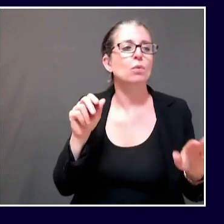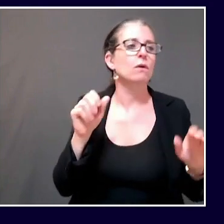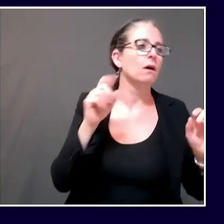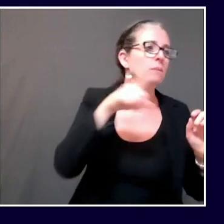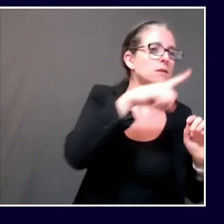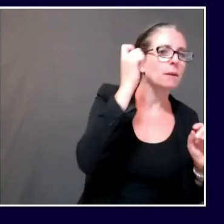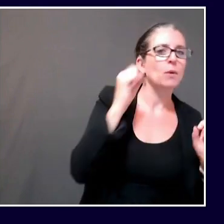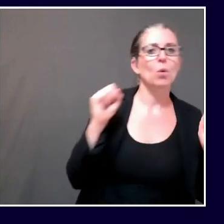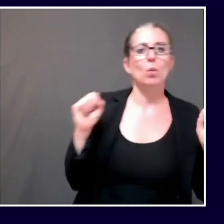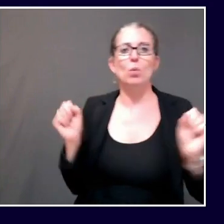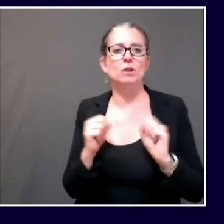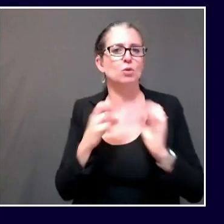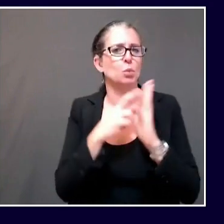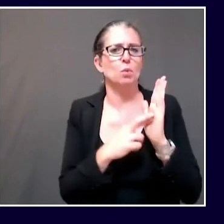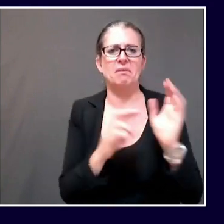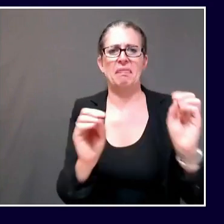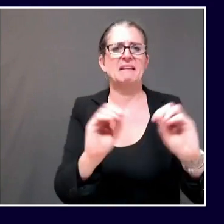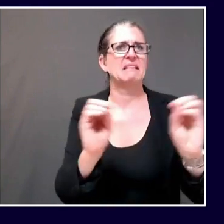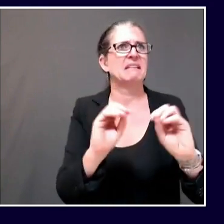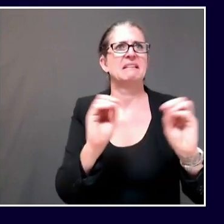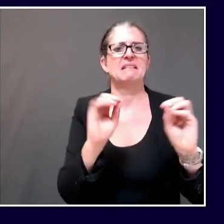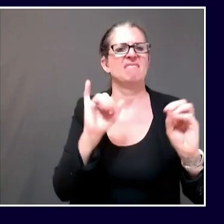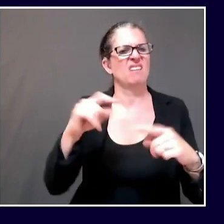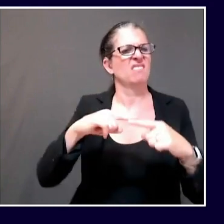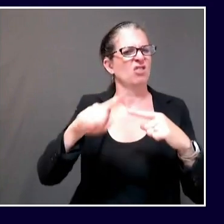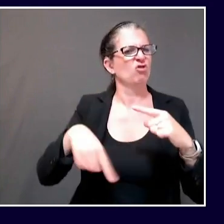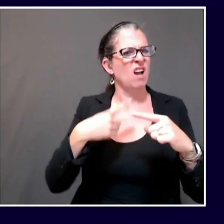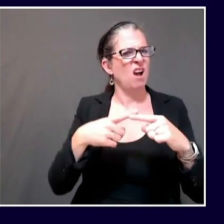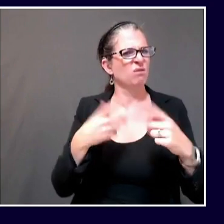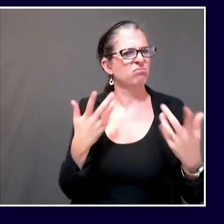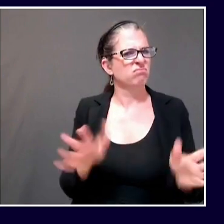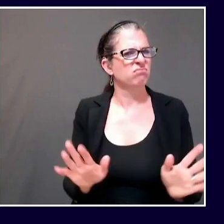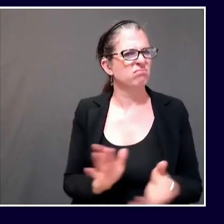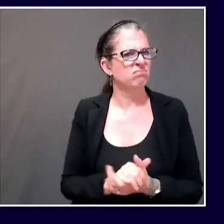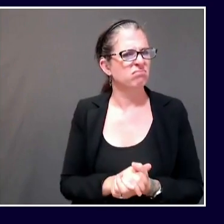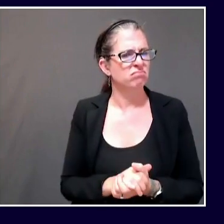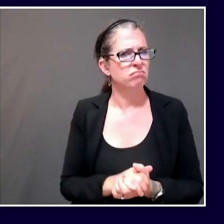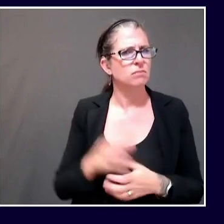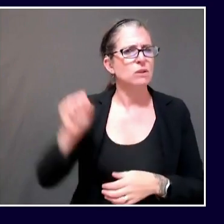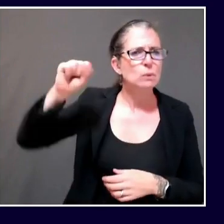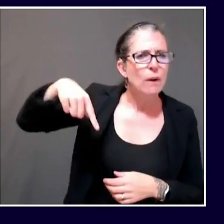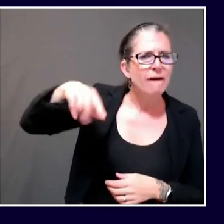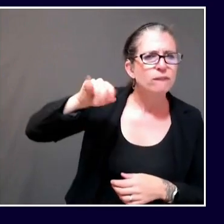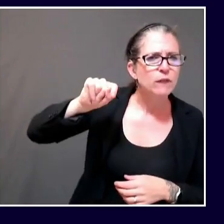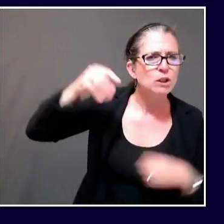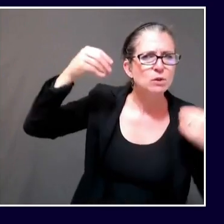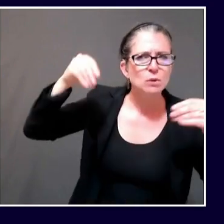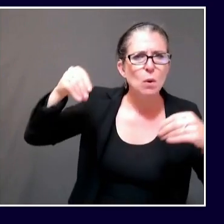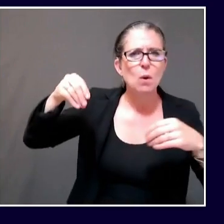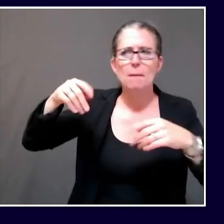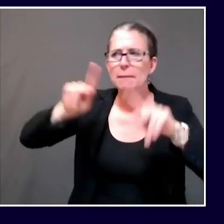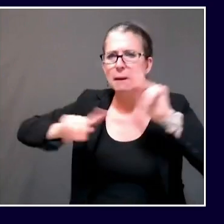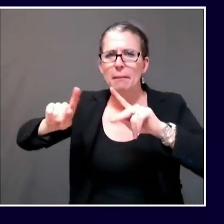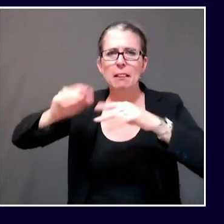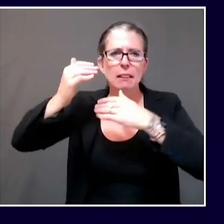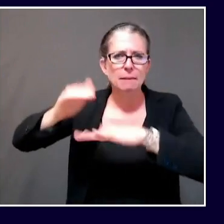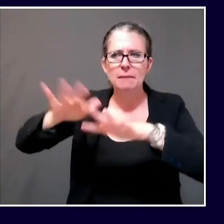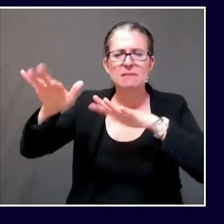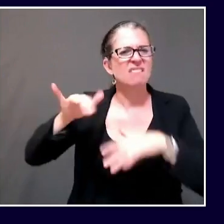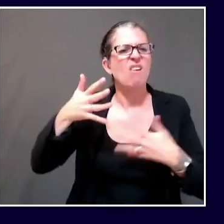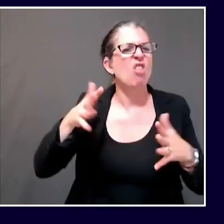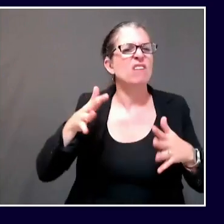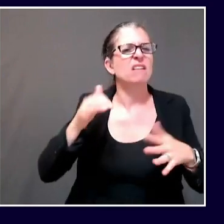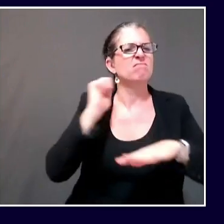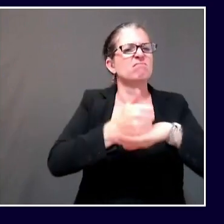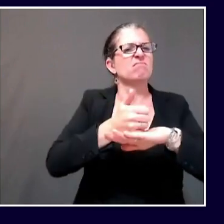time of the year. So it wasn't indexed based off of temperatures being above X outside or what we expect